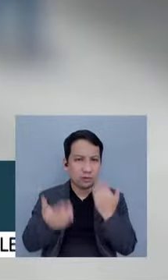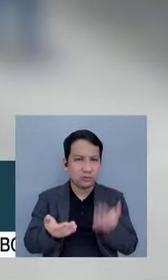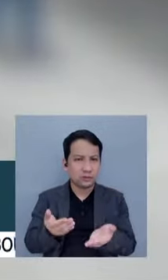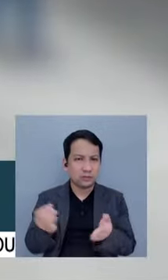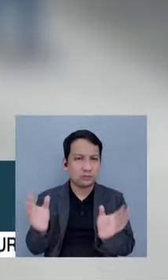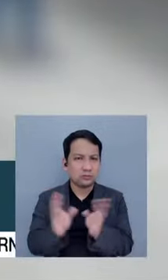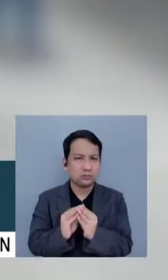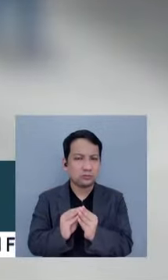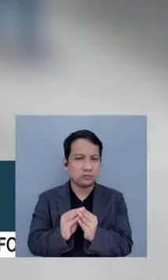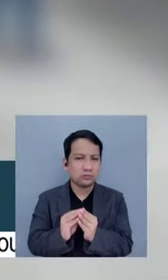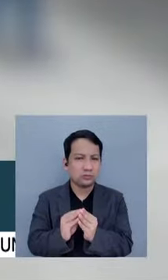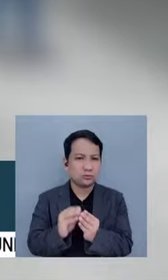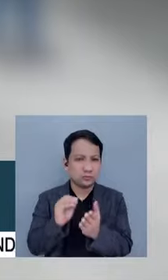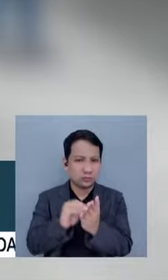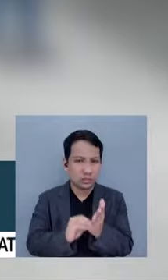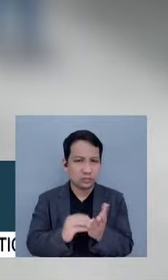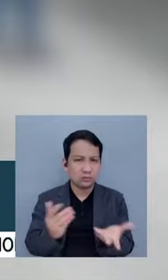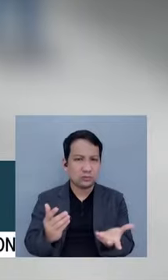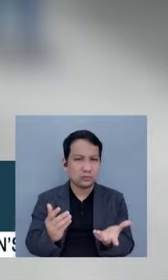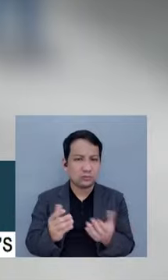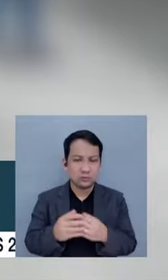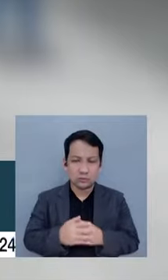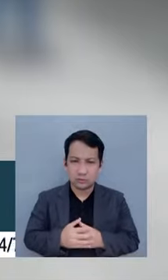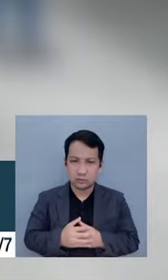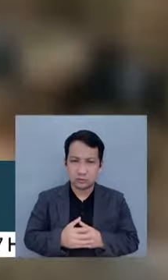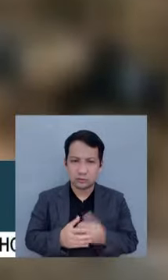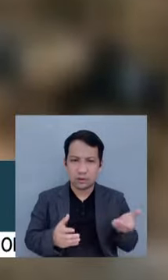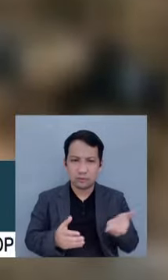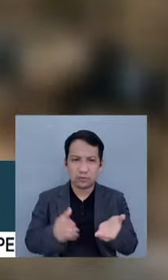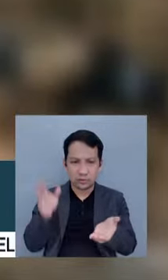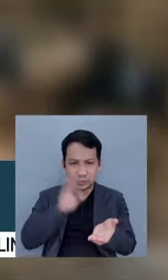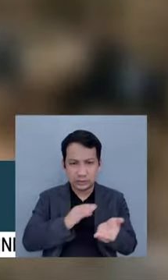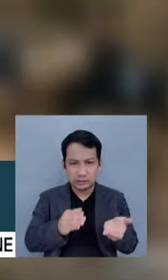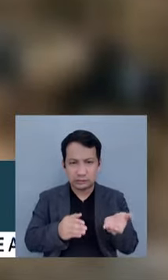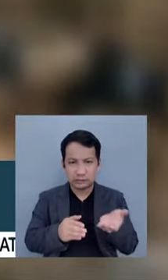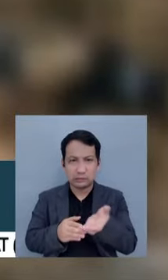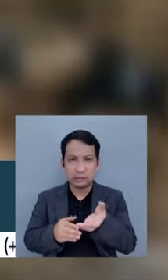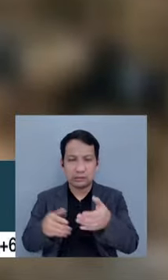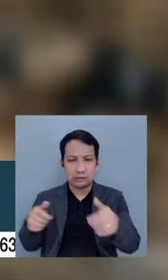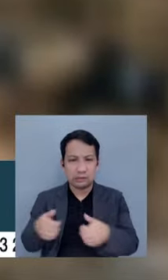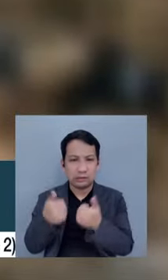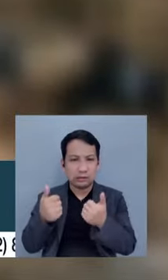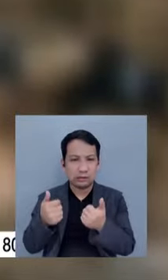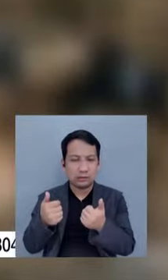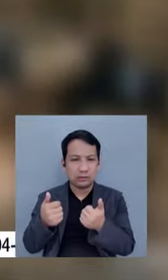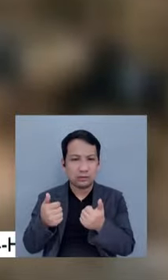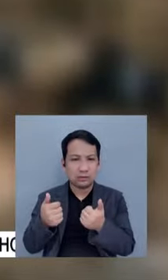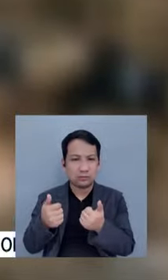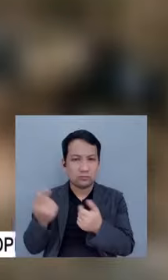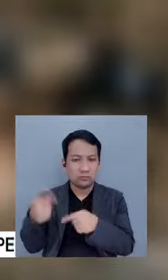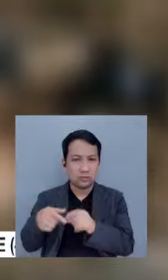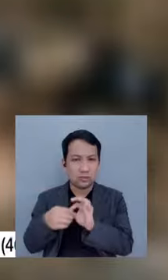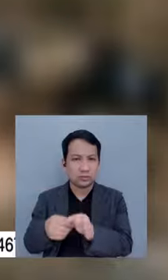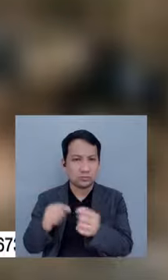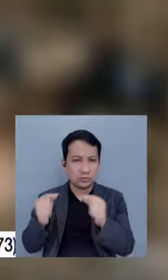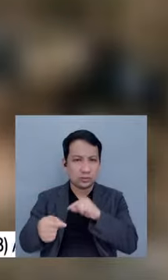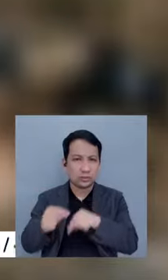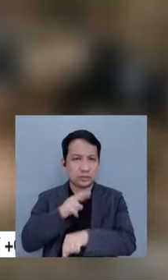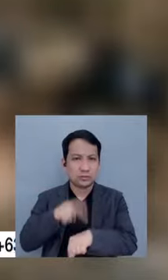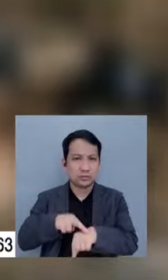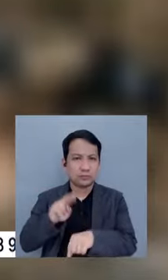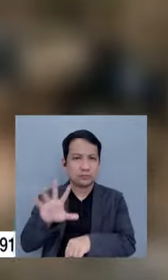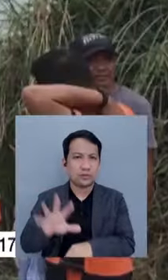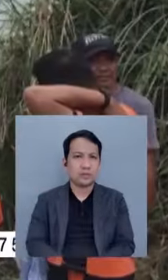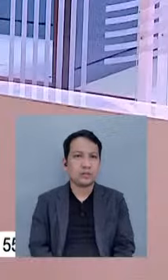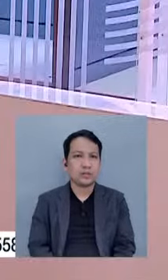reported. Meanwhile, separate vehicular accidents killed 2 people in Bulacan, while 2 more were injured in Region 5.